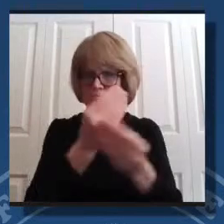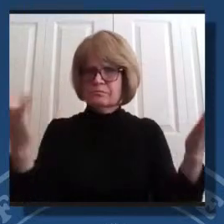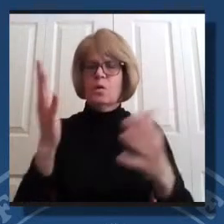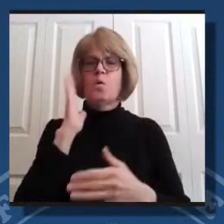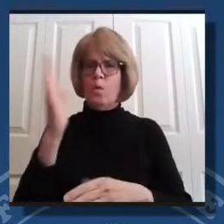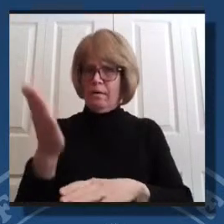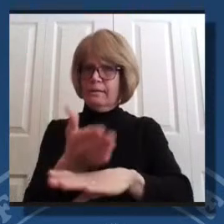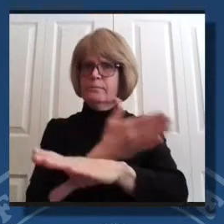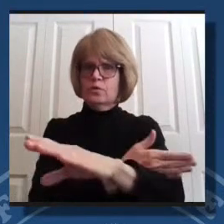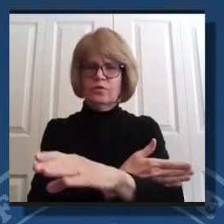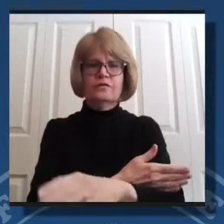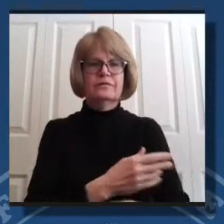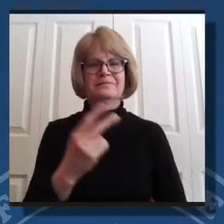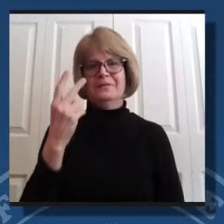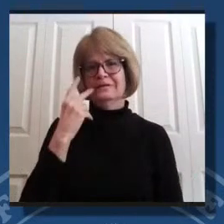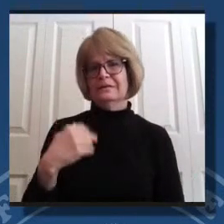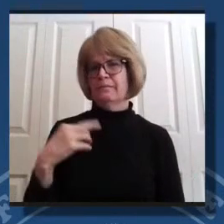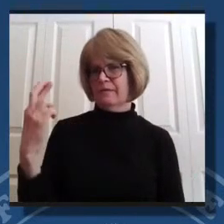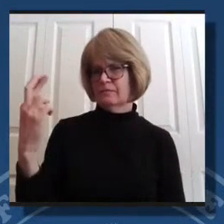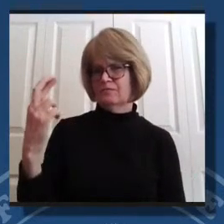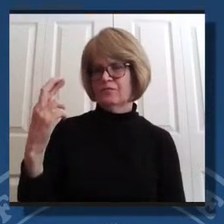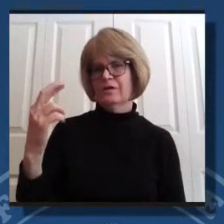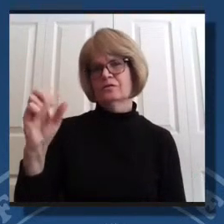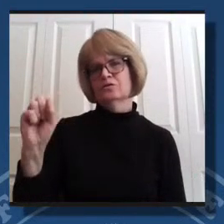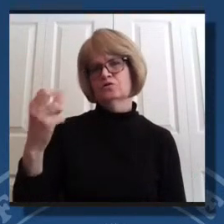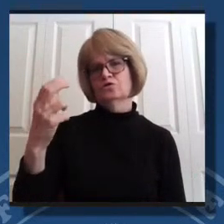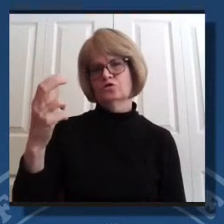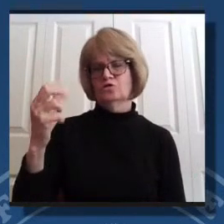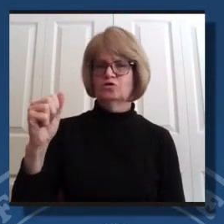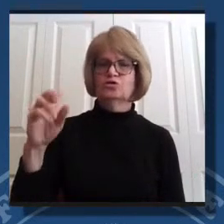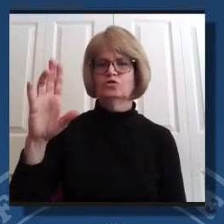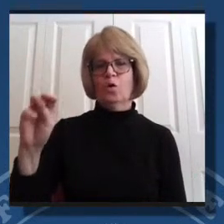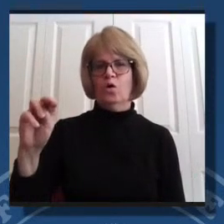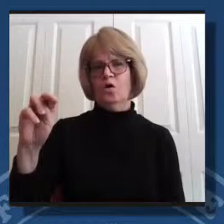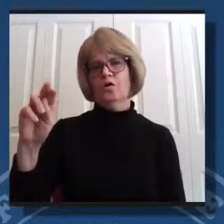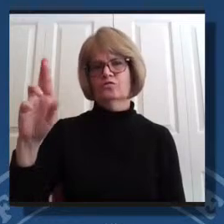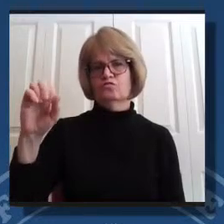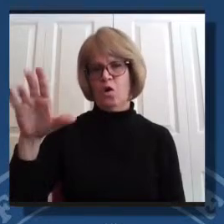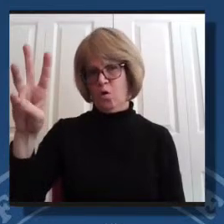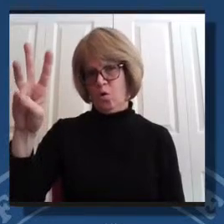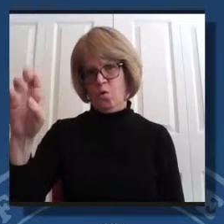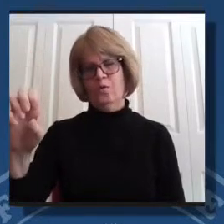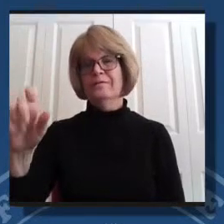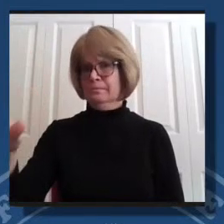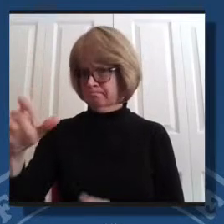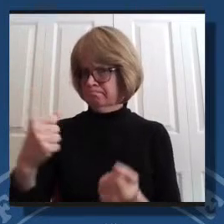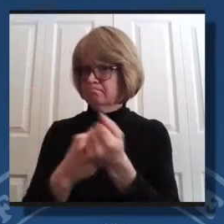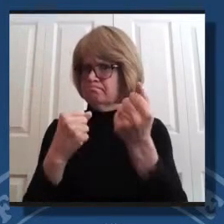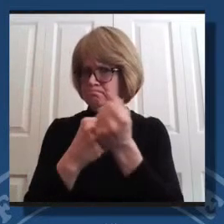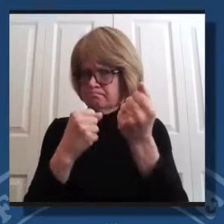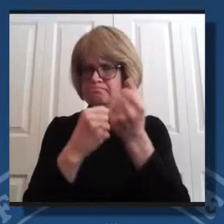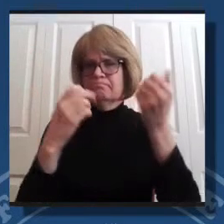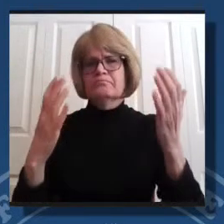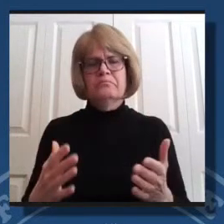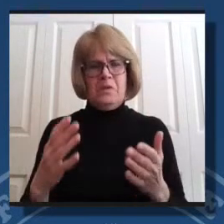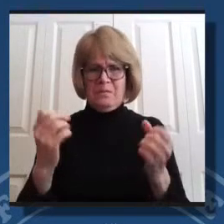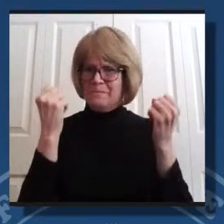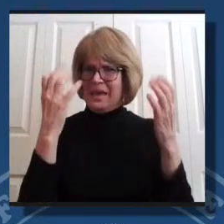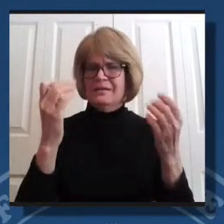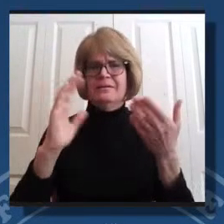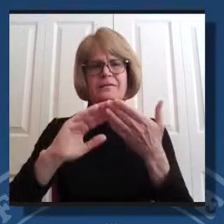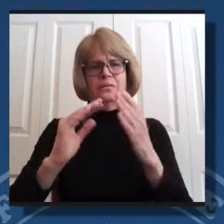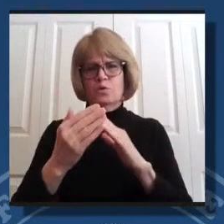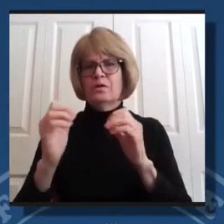better. I see my good friend Sean Rowe, and I'm happy that she's here because I know she's been an advocate for a lot of the community